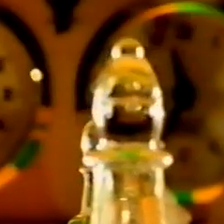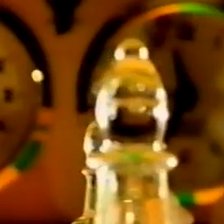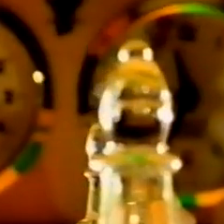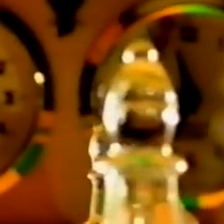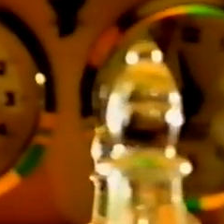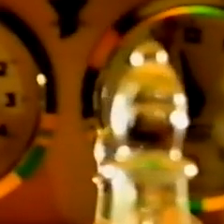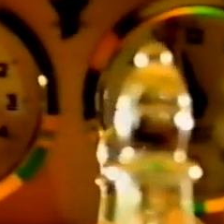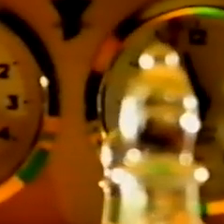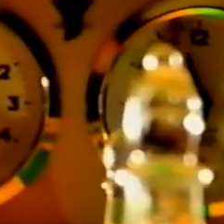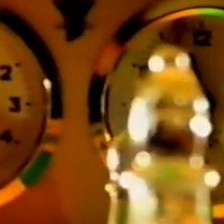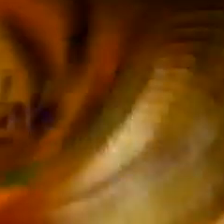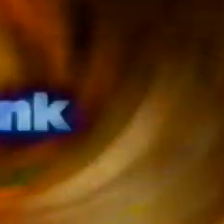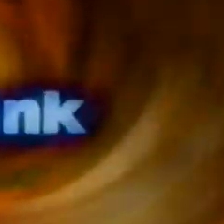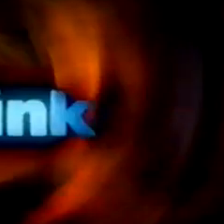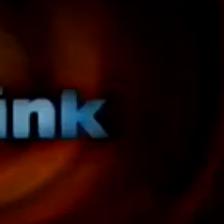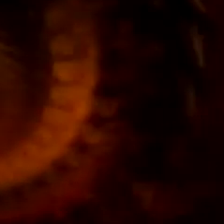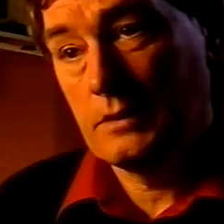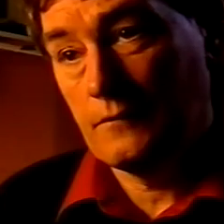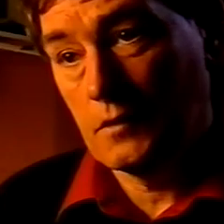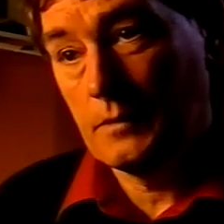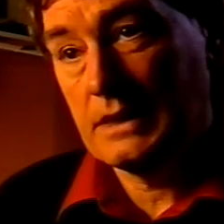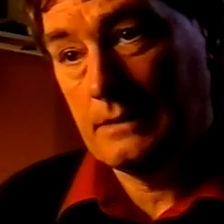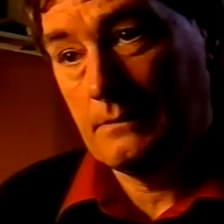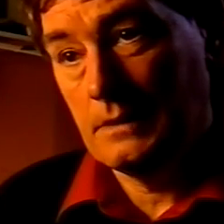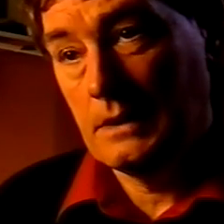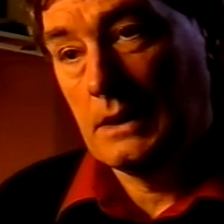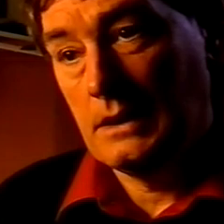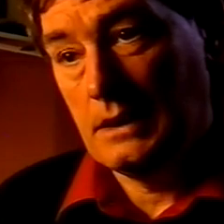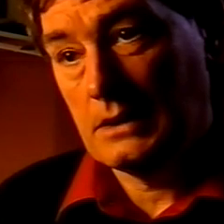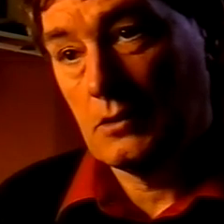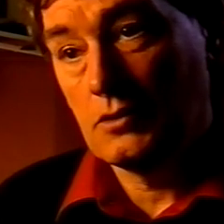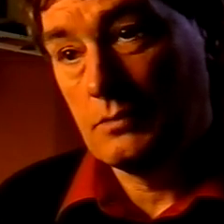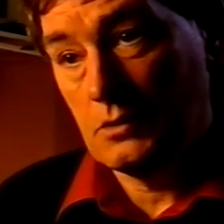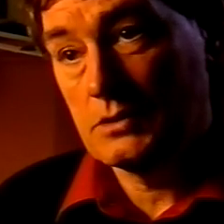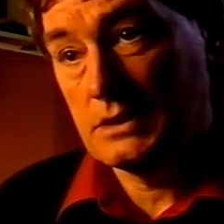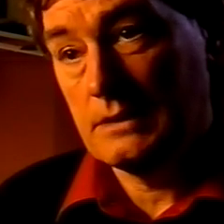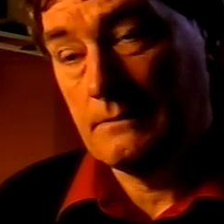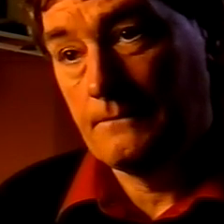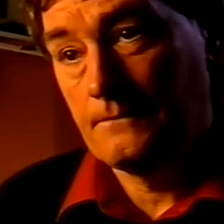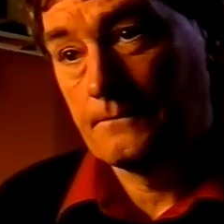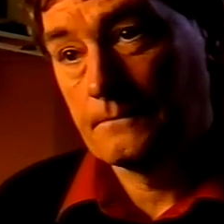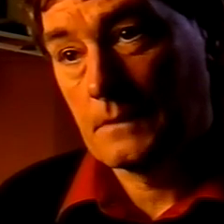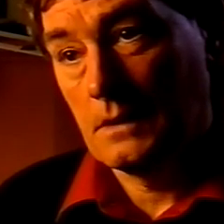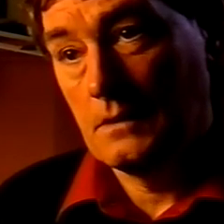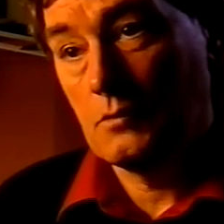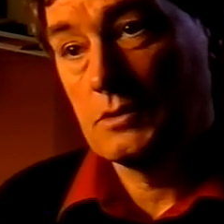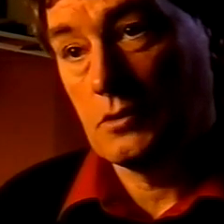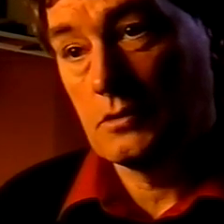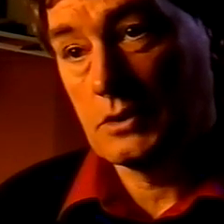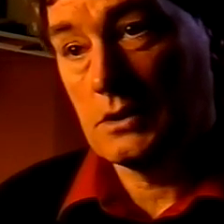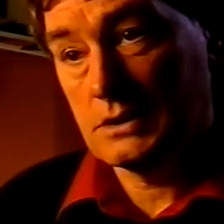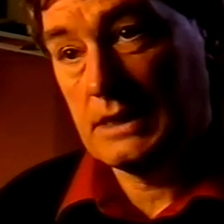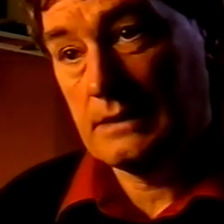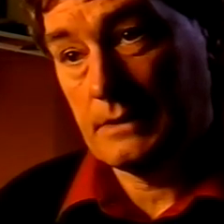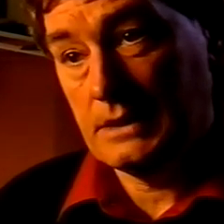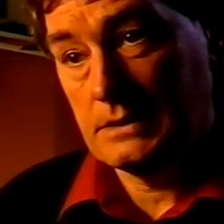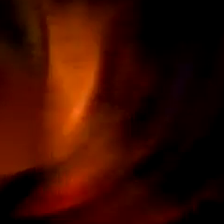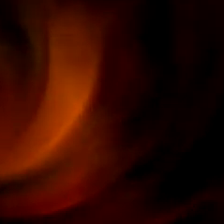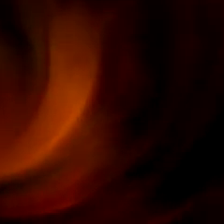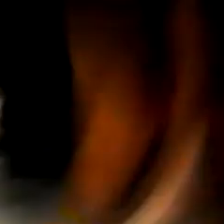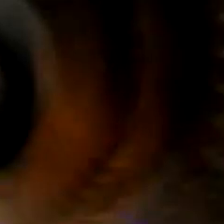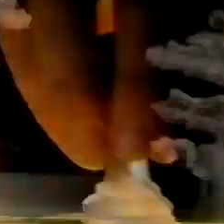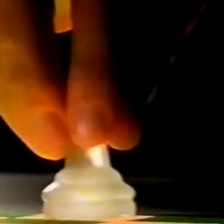Embroiled in a world of secrets and go-betweens. We were informing him that unbeknownst to him, there was other talks taking